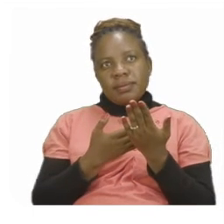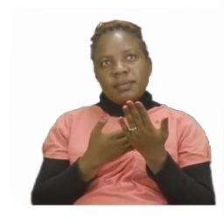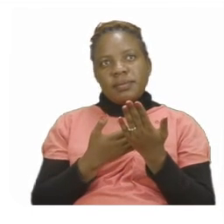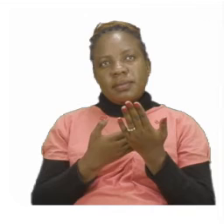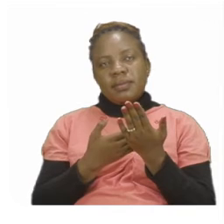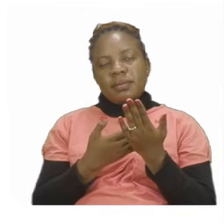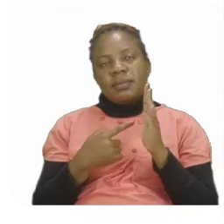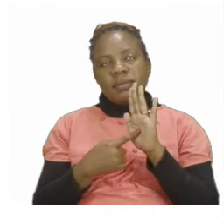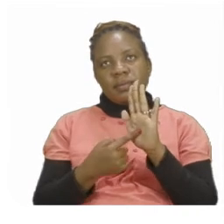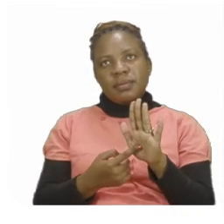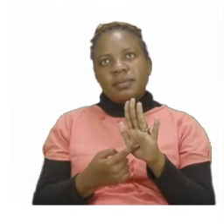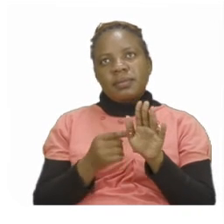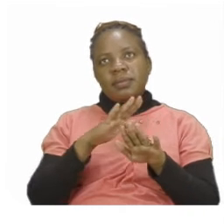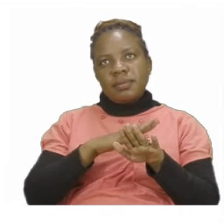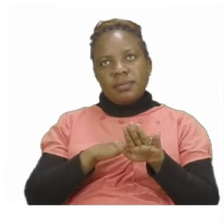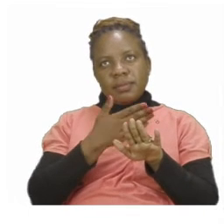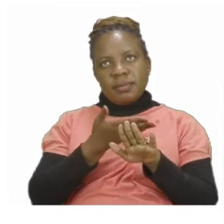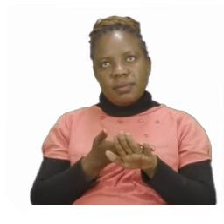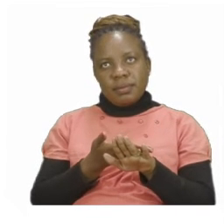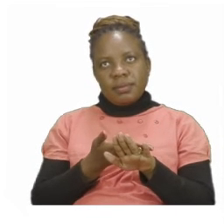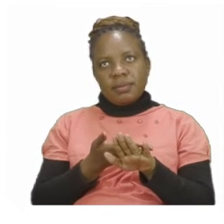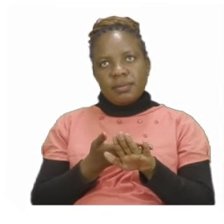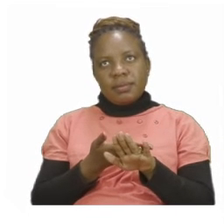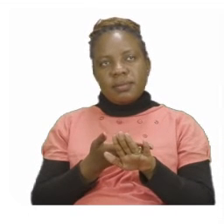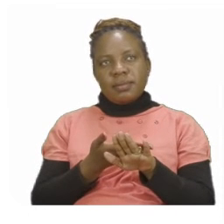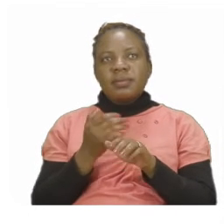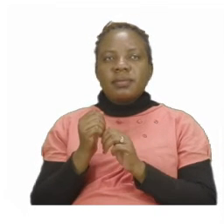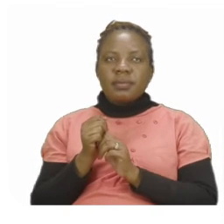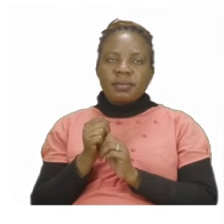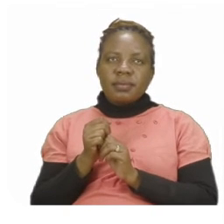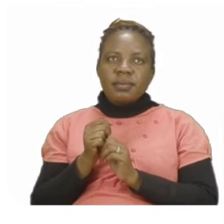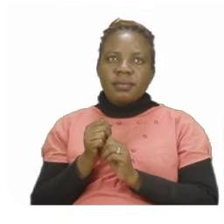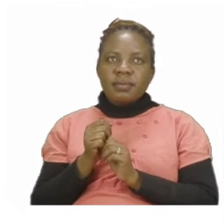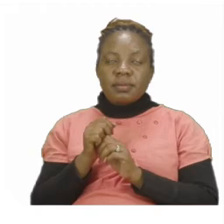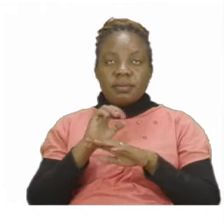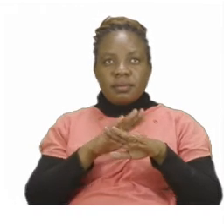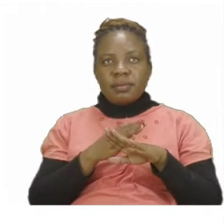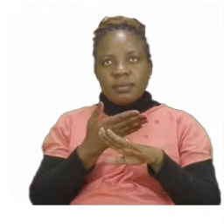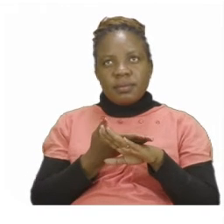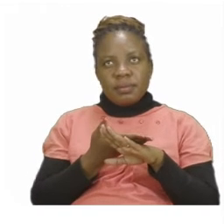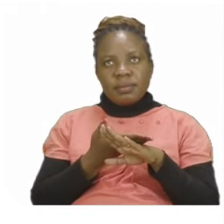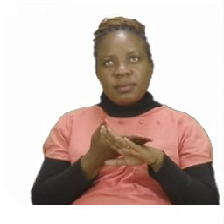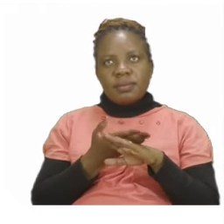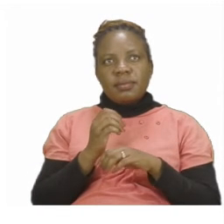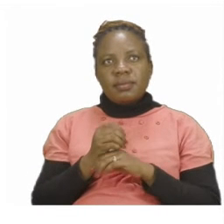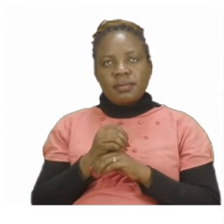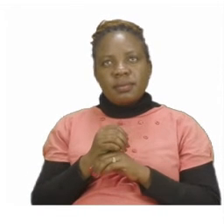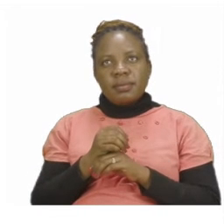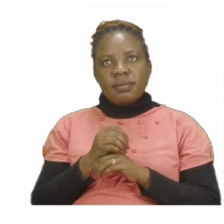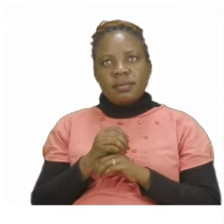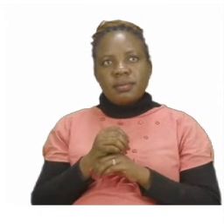example before I do another one with you. Let's look at the example. The